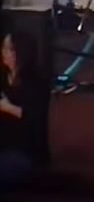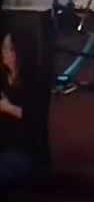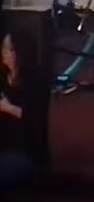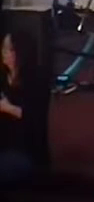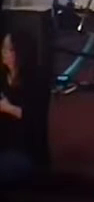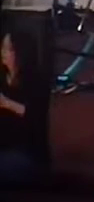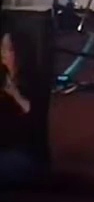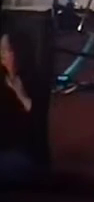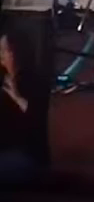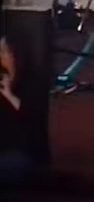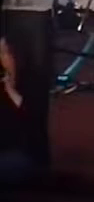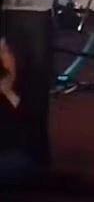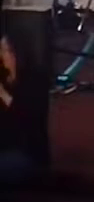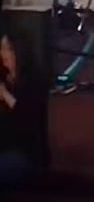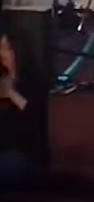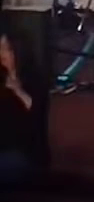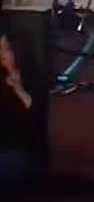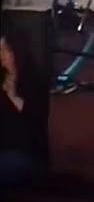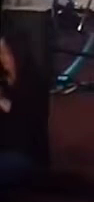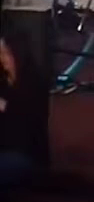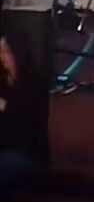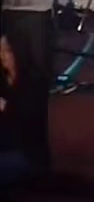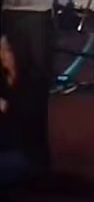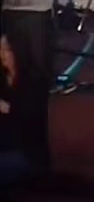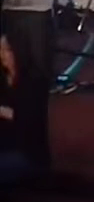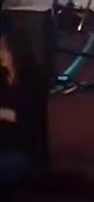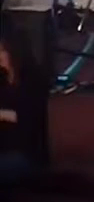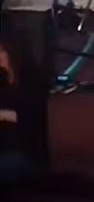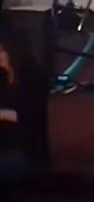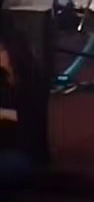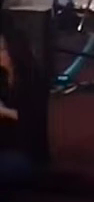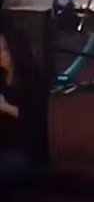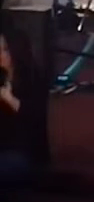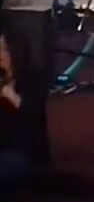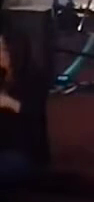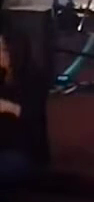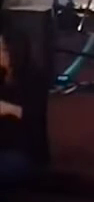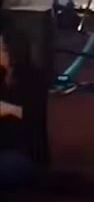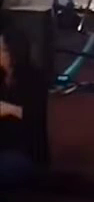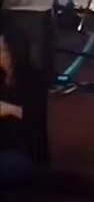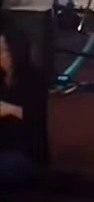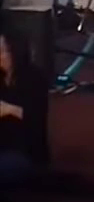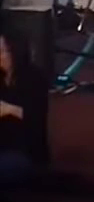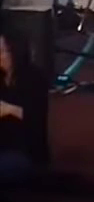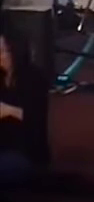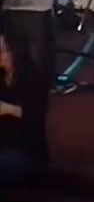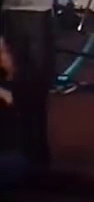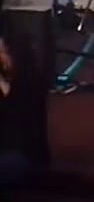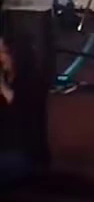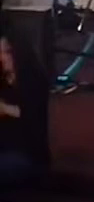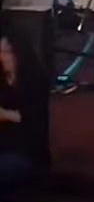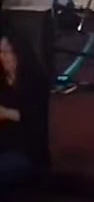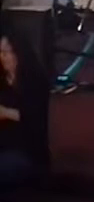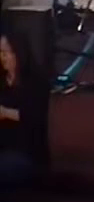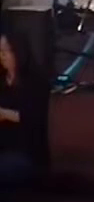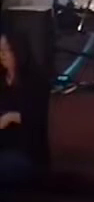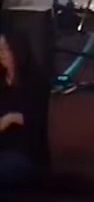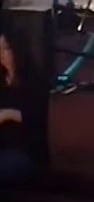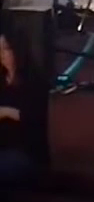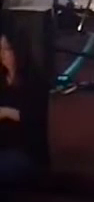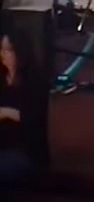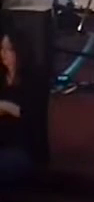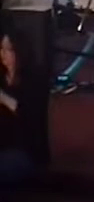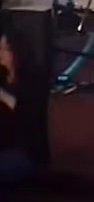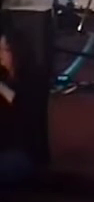together with our family in Ohio. My grandpa owned like a farm and he built his own house. My grandfather was a construction worker and I